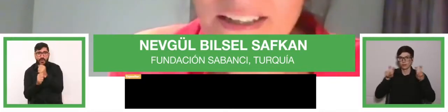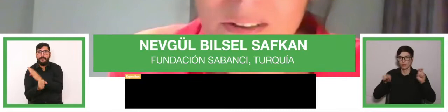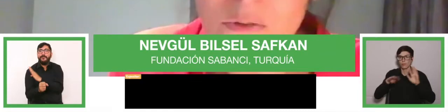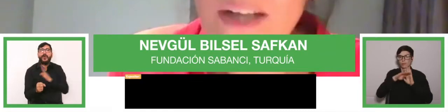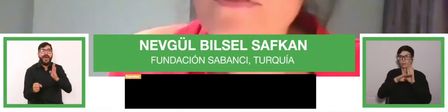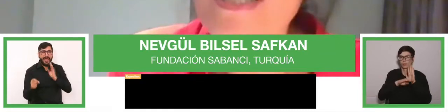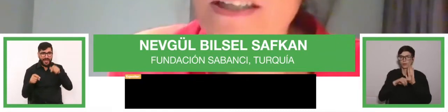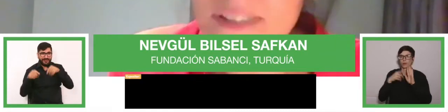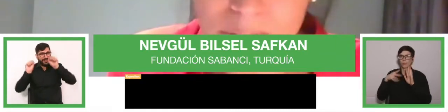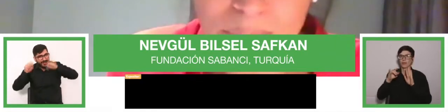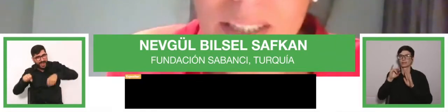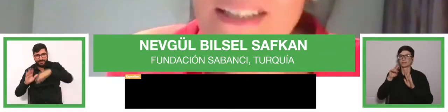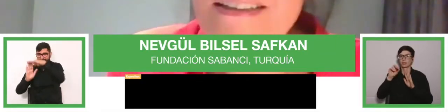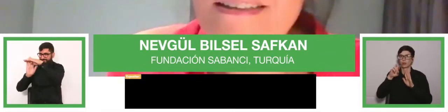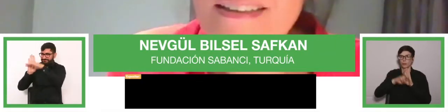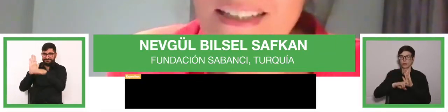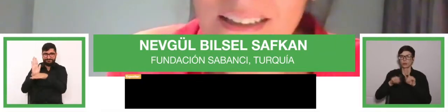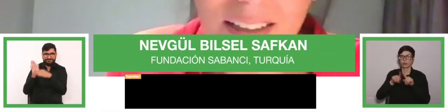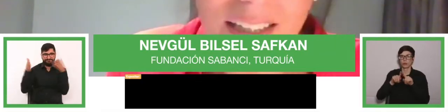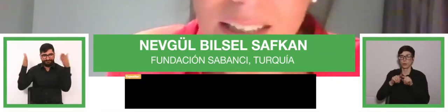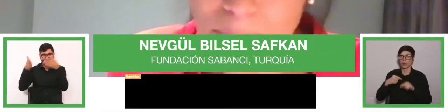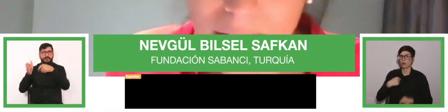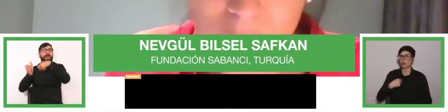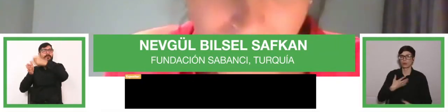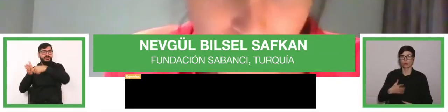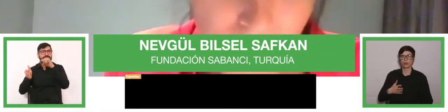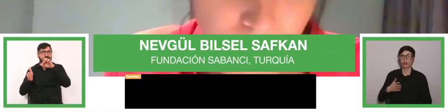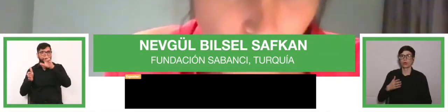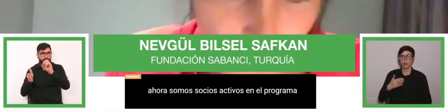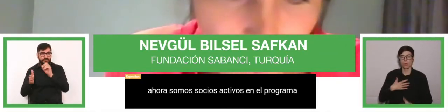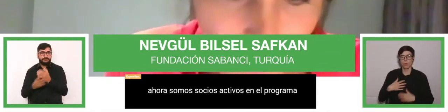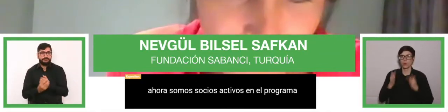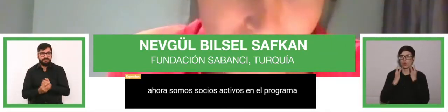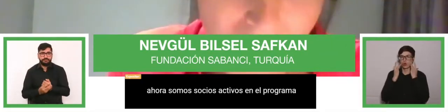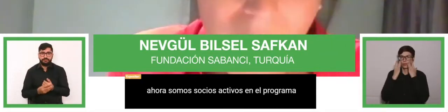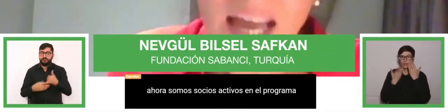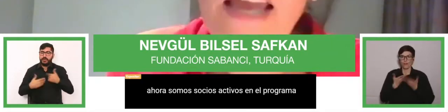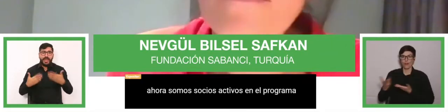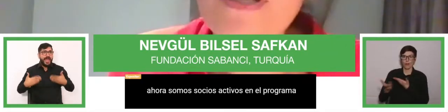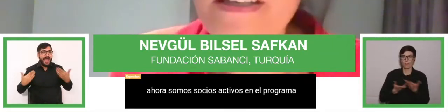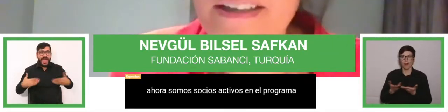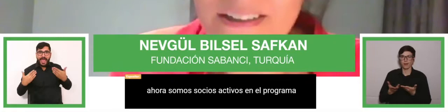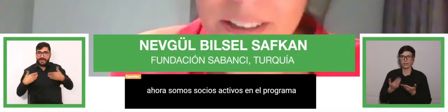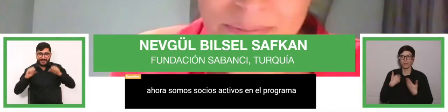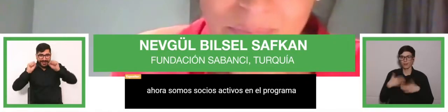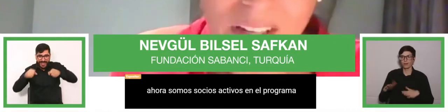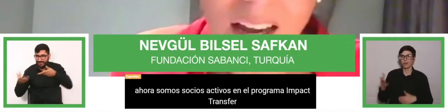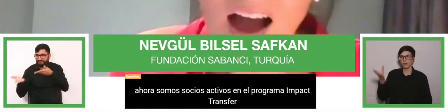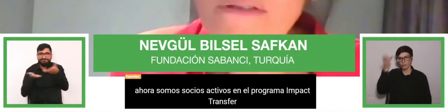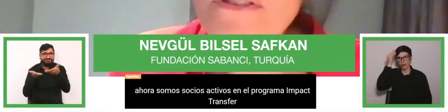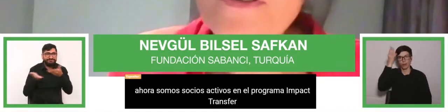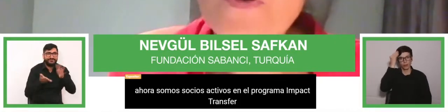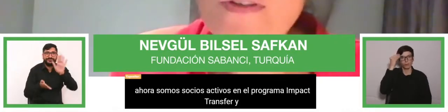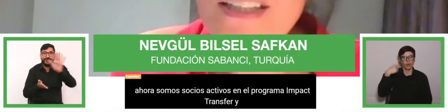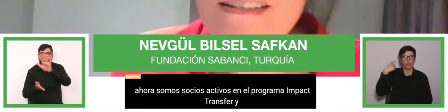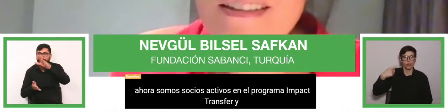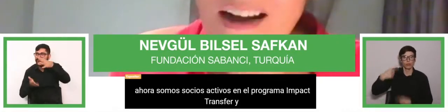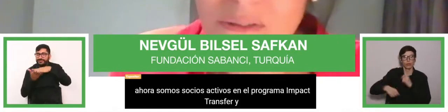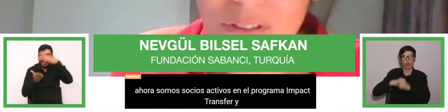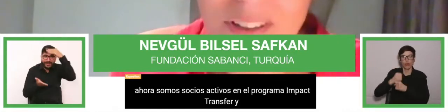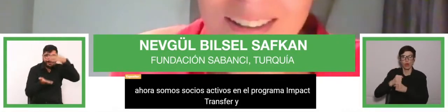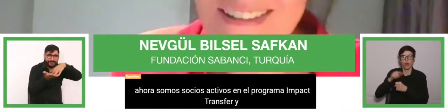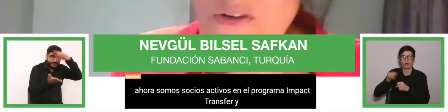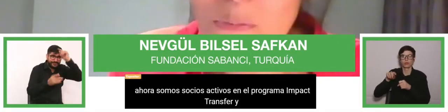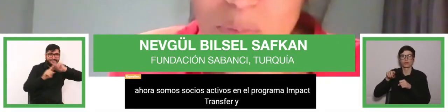to share what we have experienced in the Impact Transfer Program. every year after joining